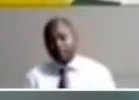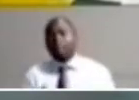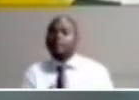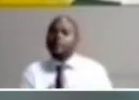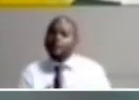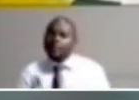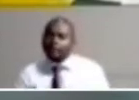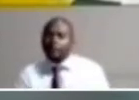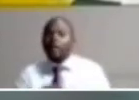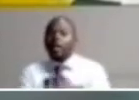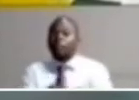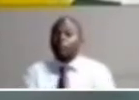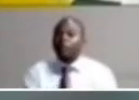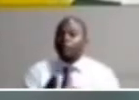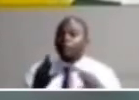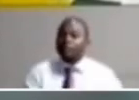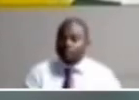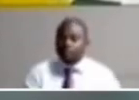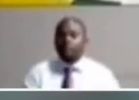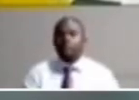selling agricultural products